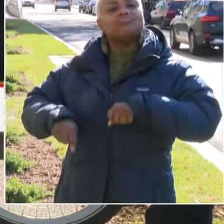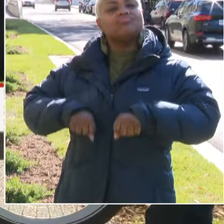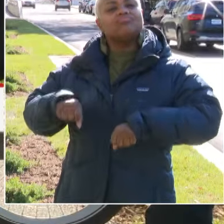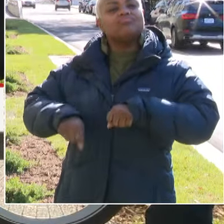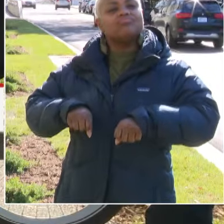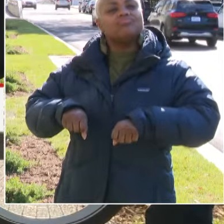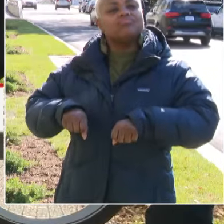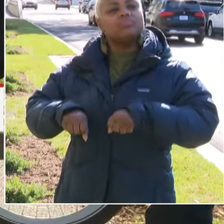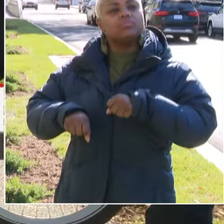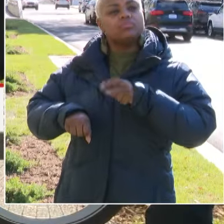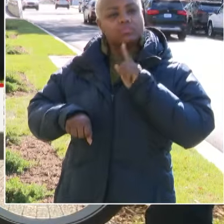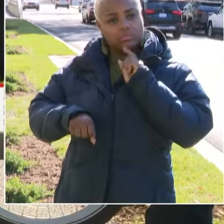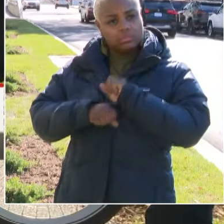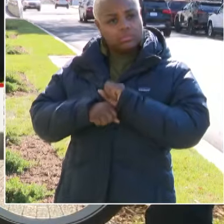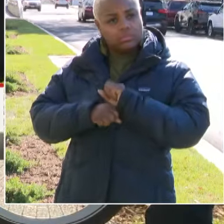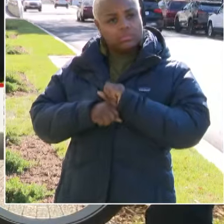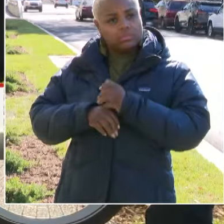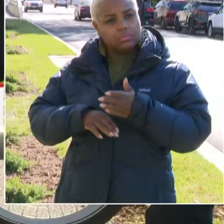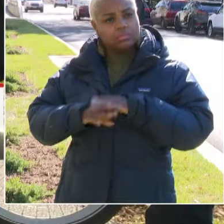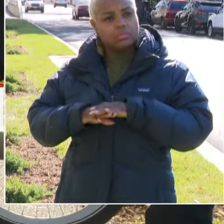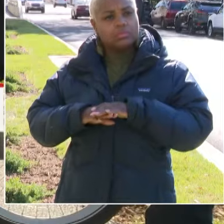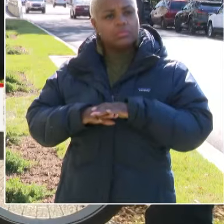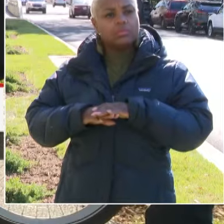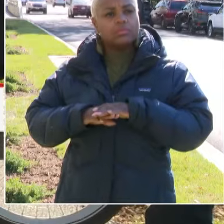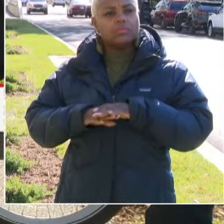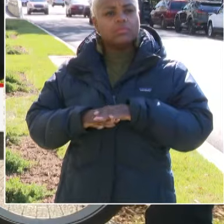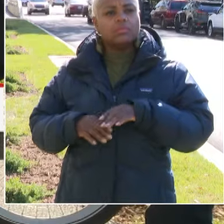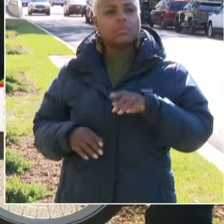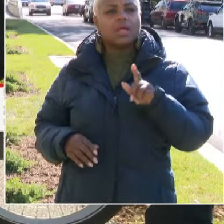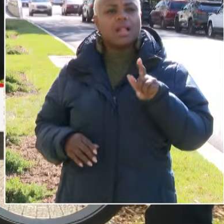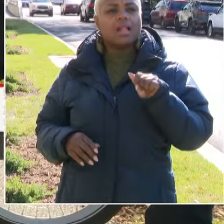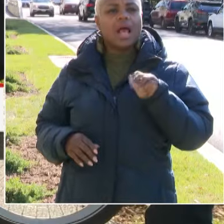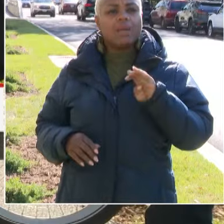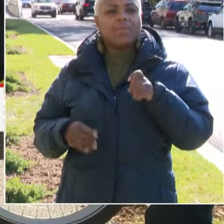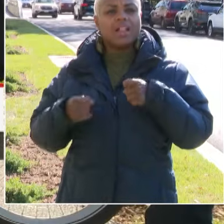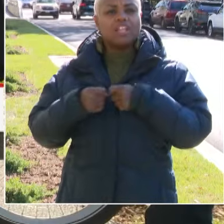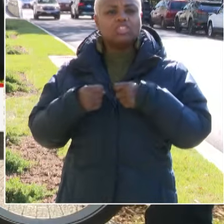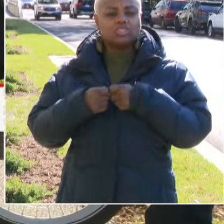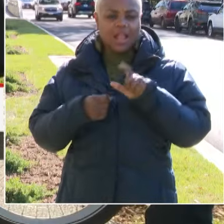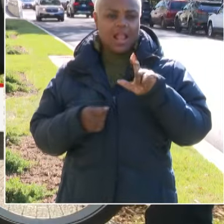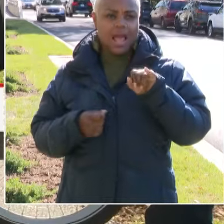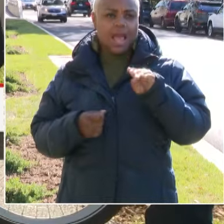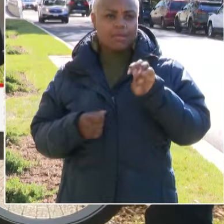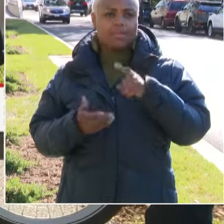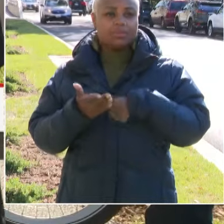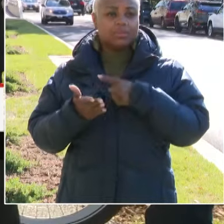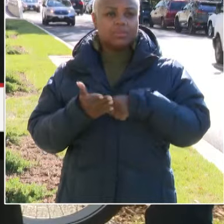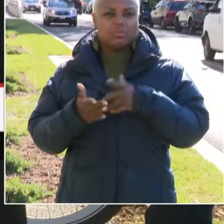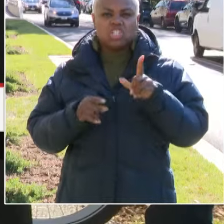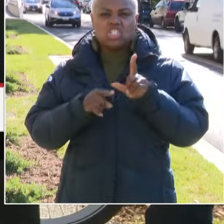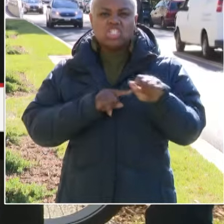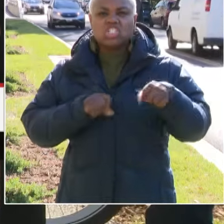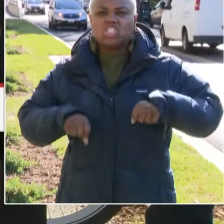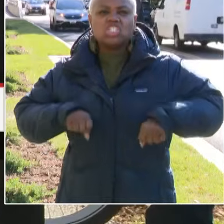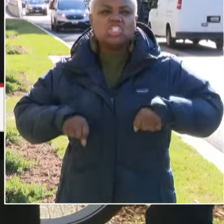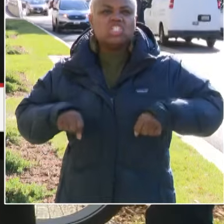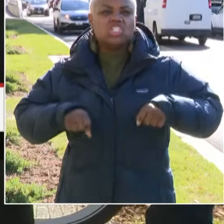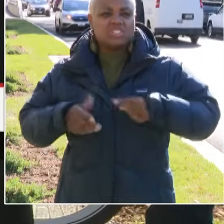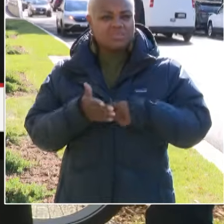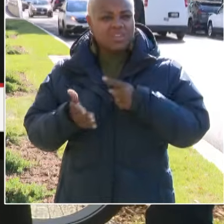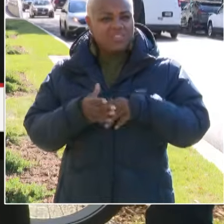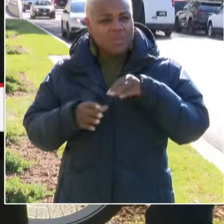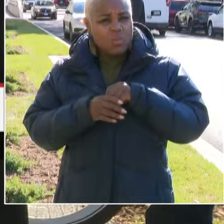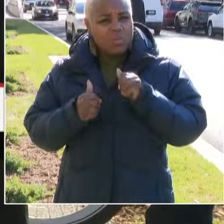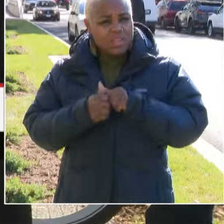on issues involving Lime bikes, both, speeding on sidewalks and maybe involvement in crimes? Is that something